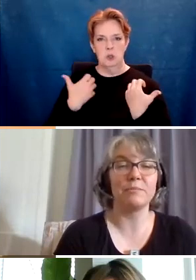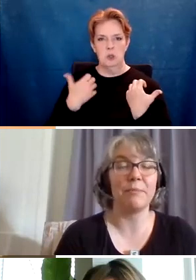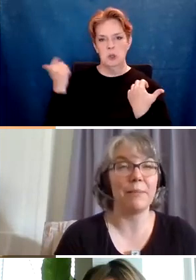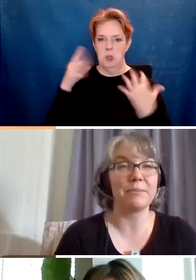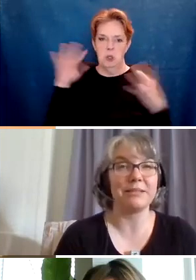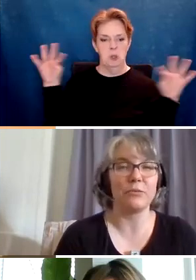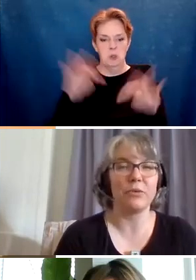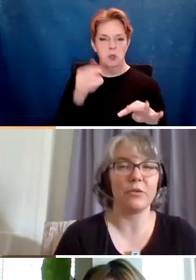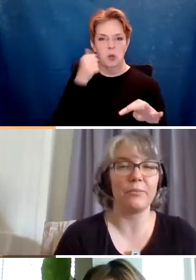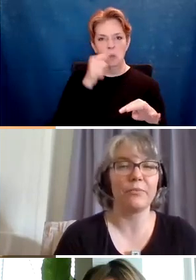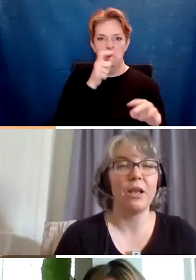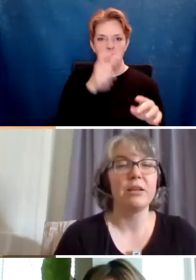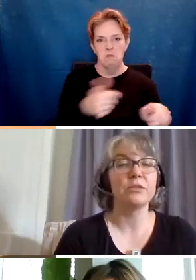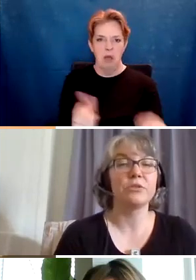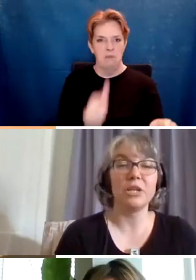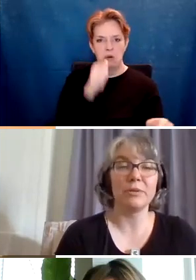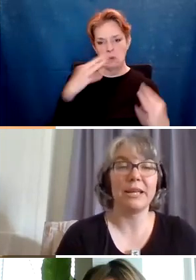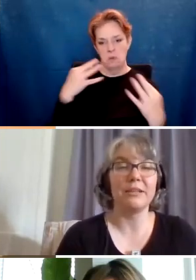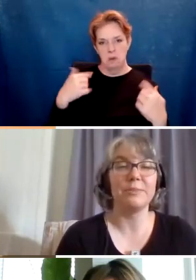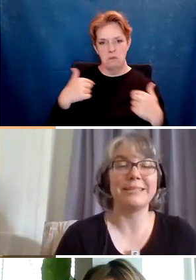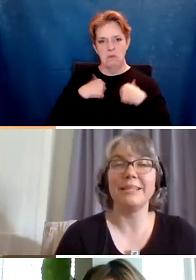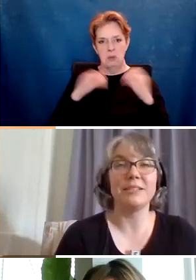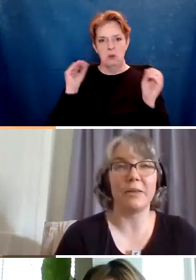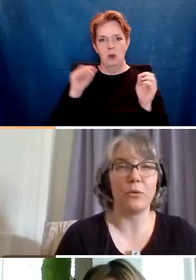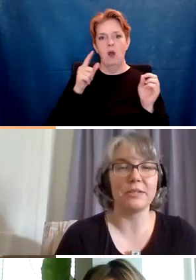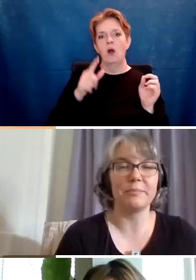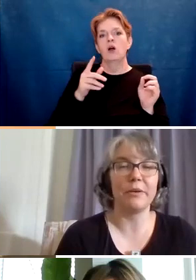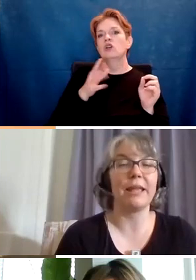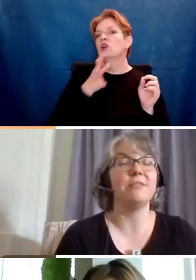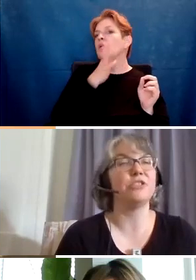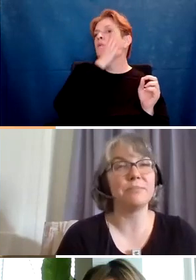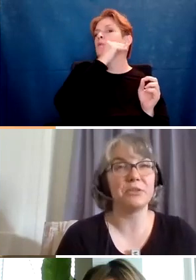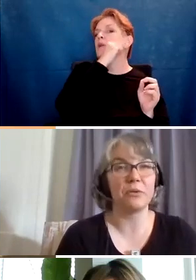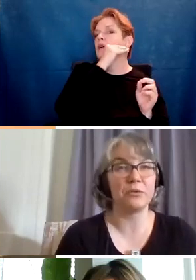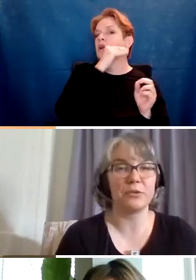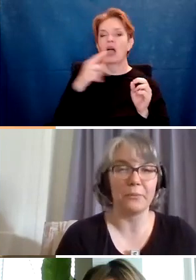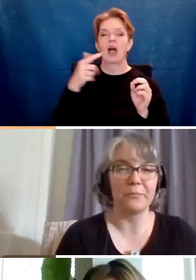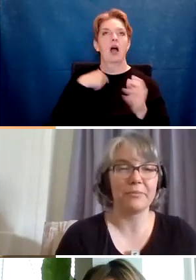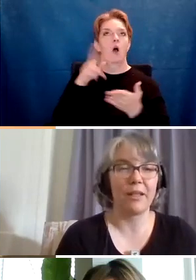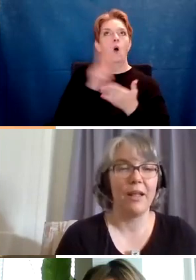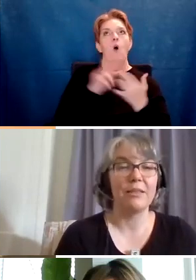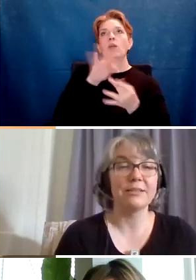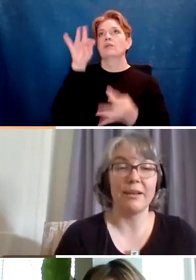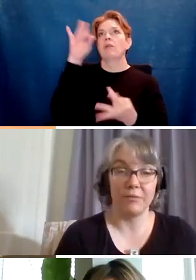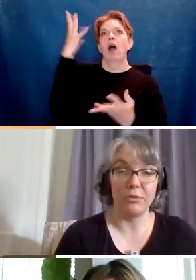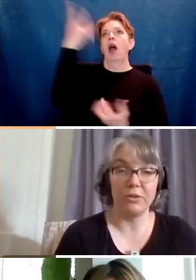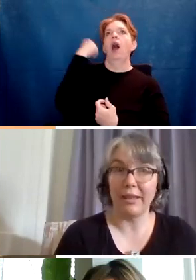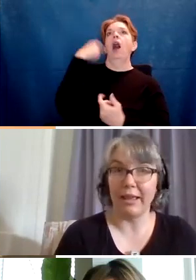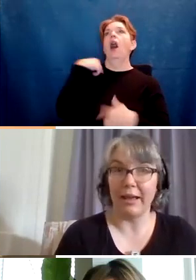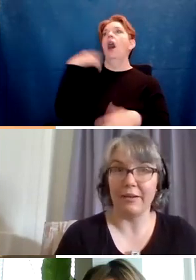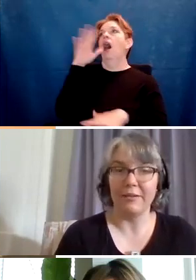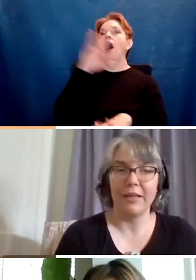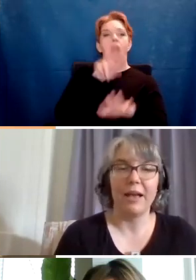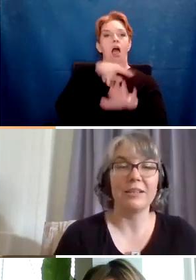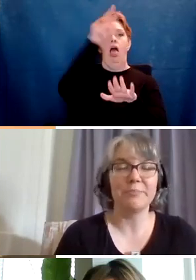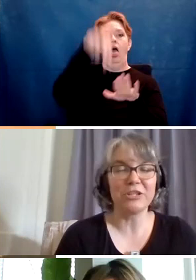the girls being baptized in the river. So she pretended to be seized by the Holy Spirit and jumped into the river too. This got everyone looking